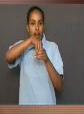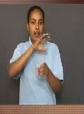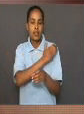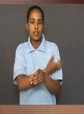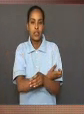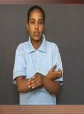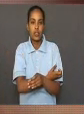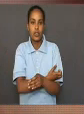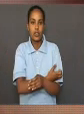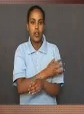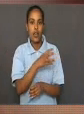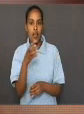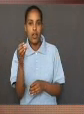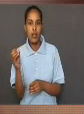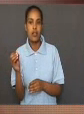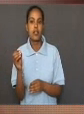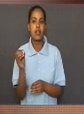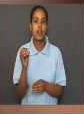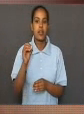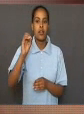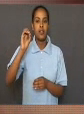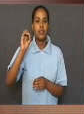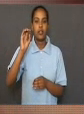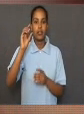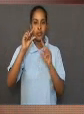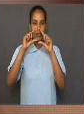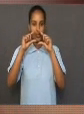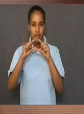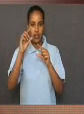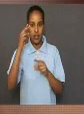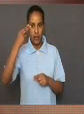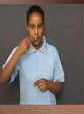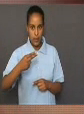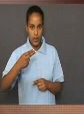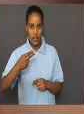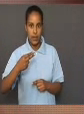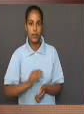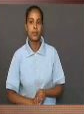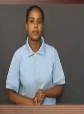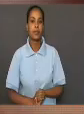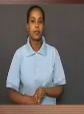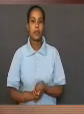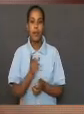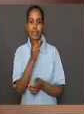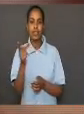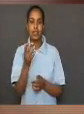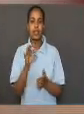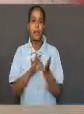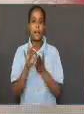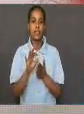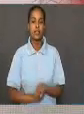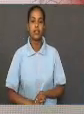energy, enthalpy, entropy, and particle number.